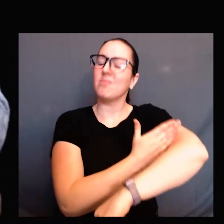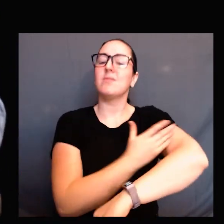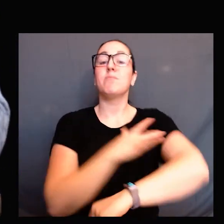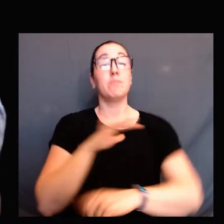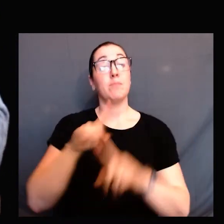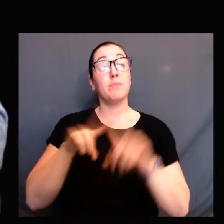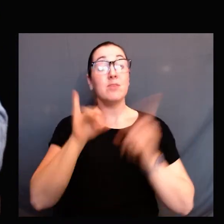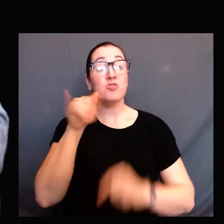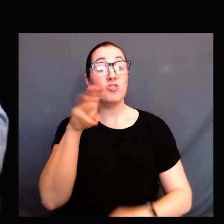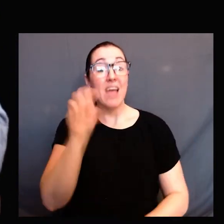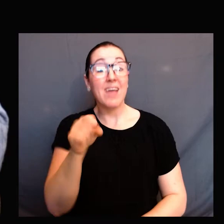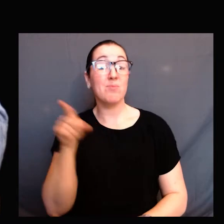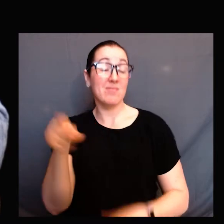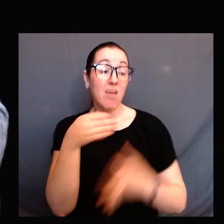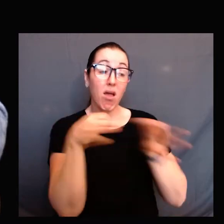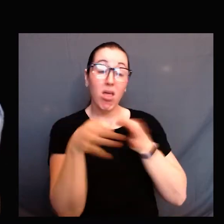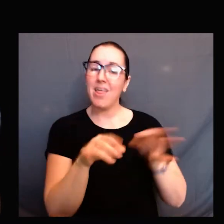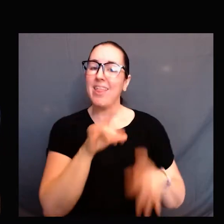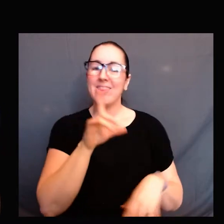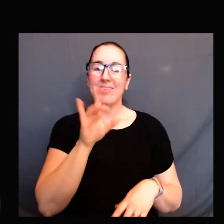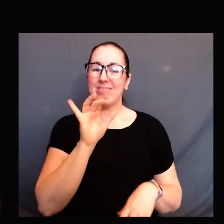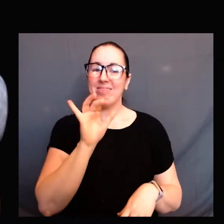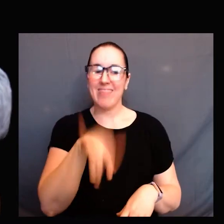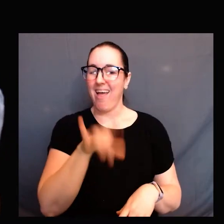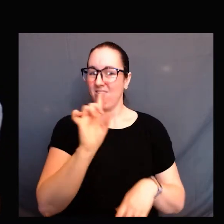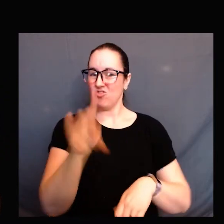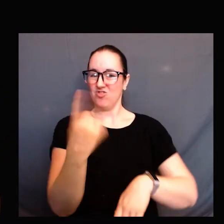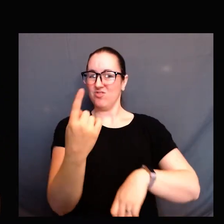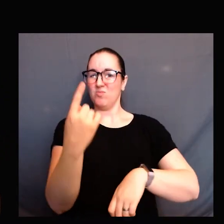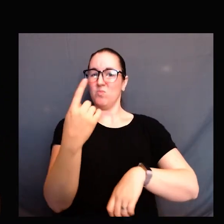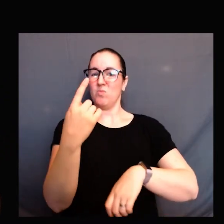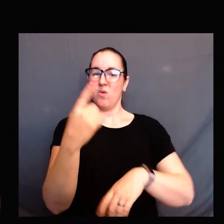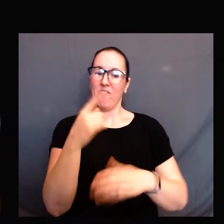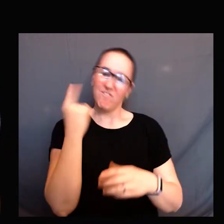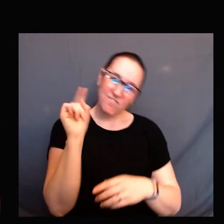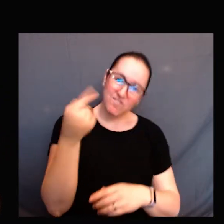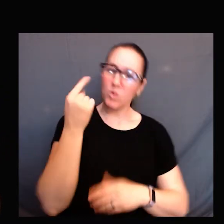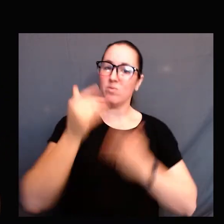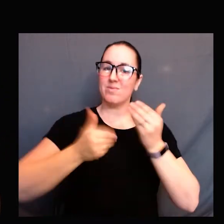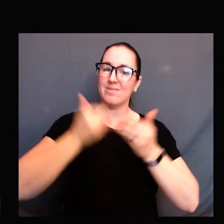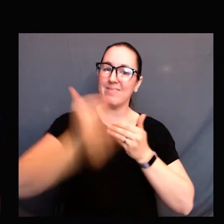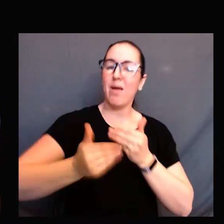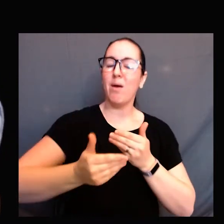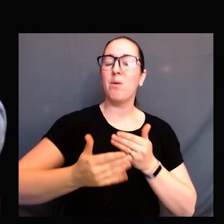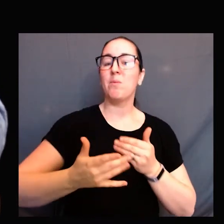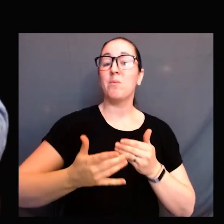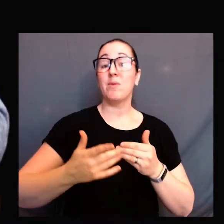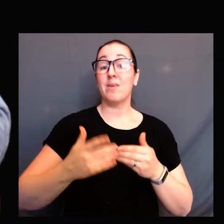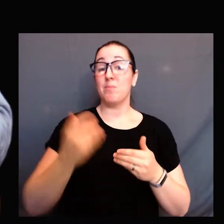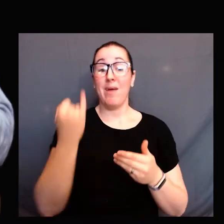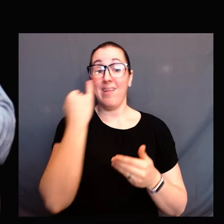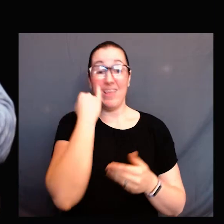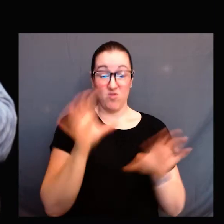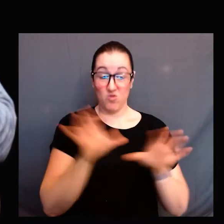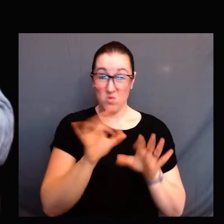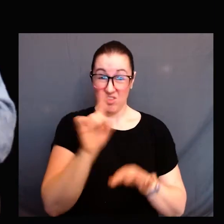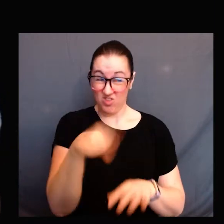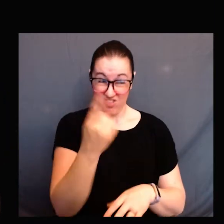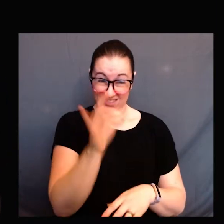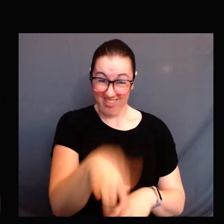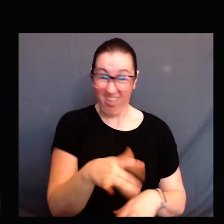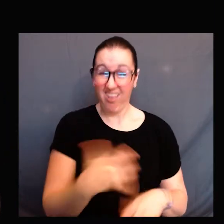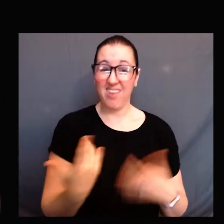says, that's just a first step in your journey. And if that's all you're doing, he said, quite frankly,